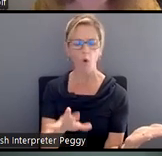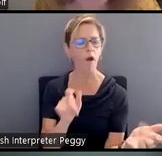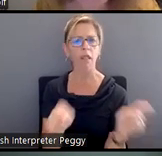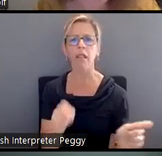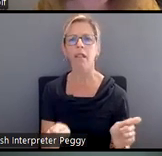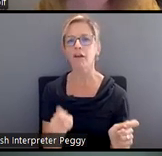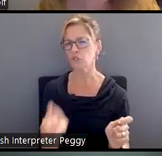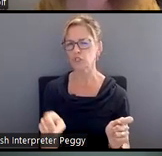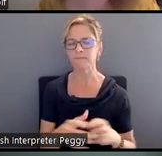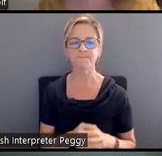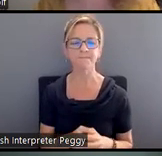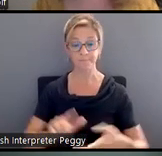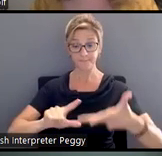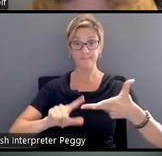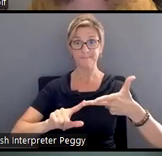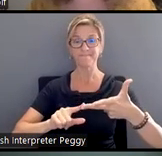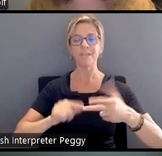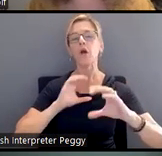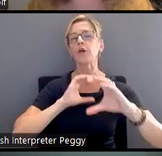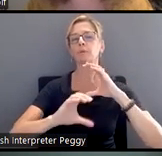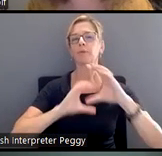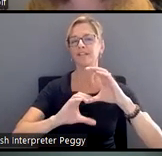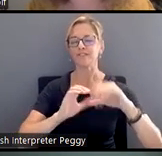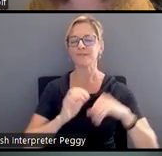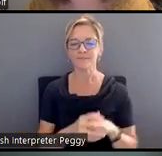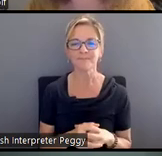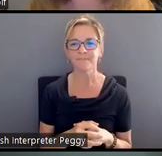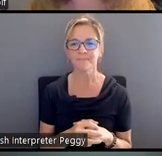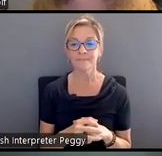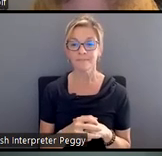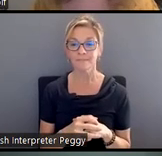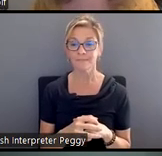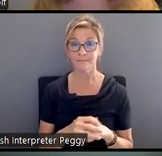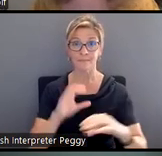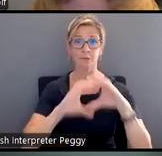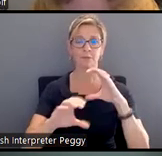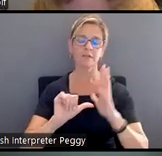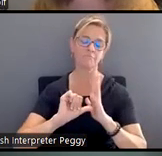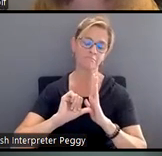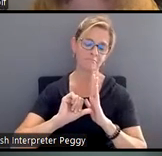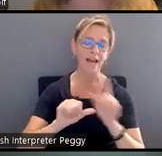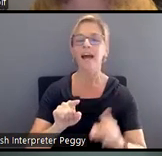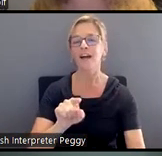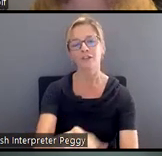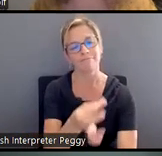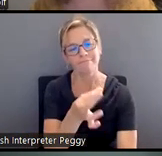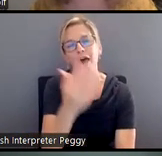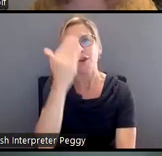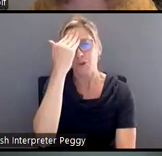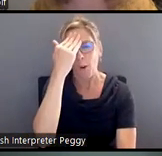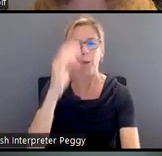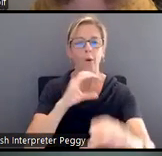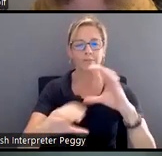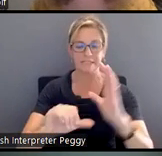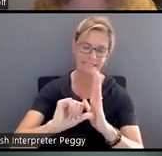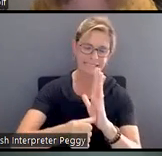Communication is the third point, and I really wanted to emphasize its importance. And I know that you're in the communication field, so this is, again, ideal because